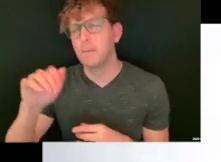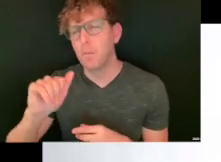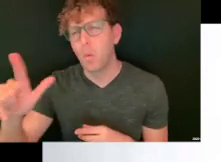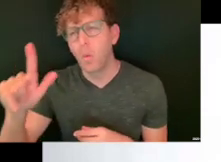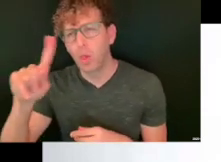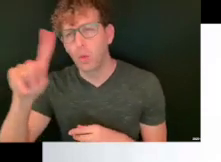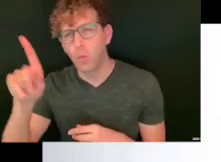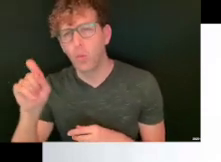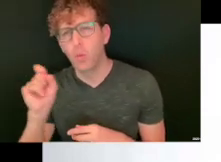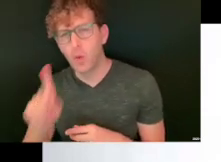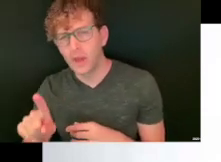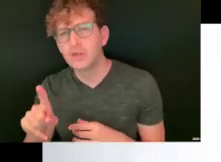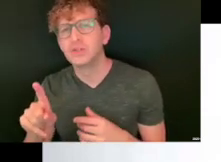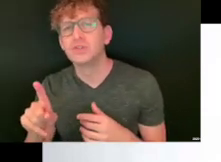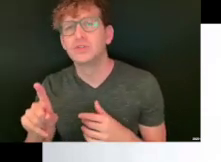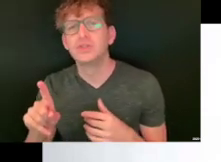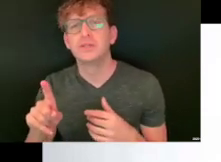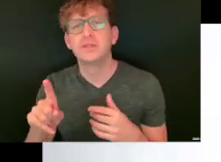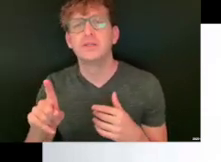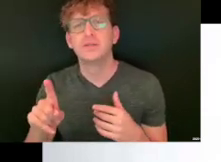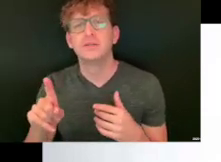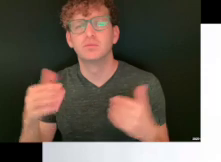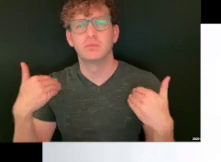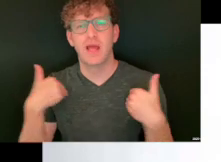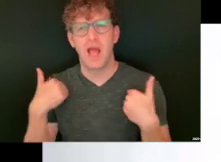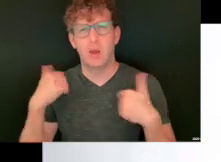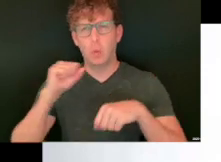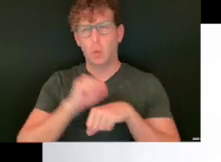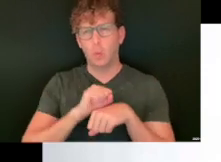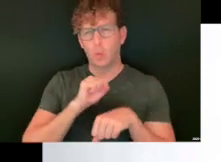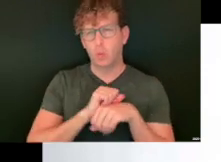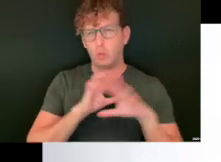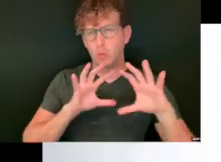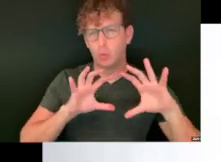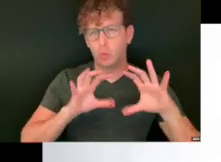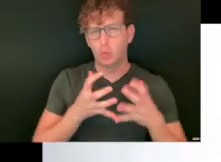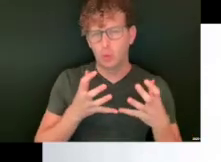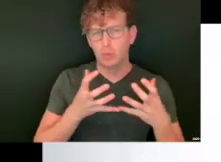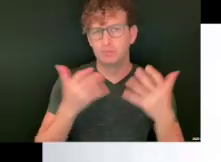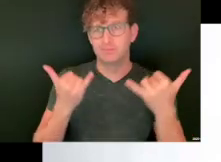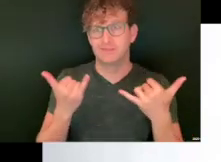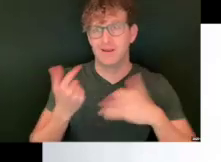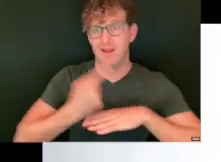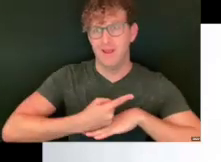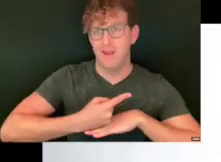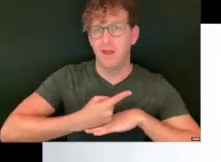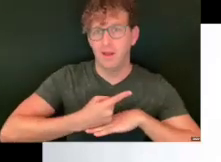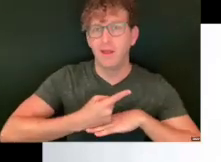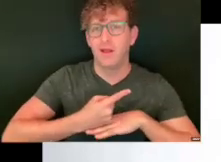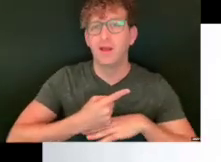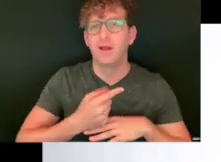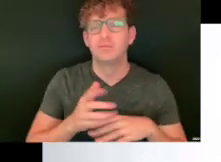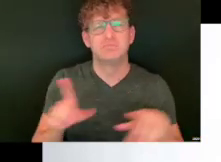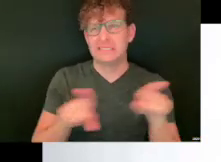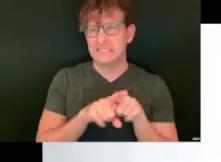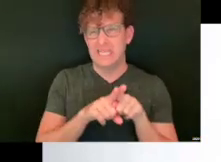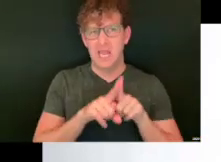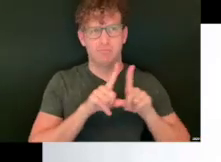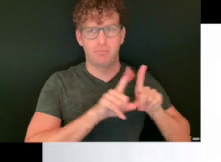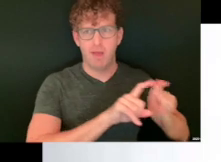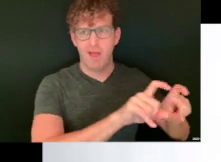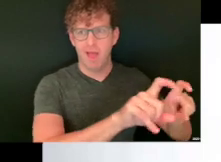today. We heard about the purpose of the funding plan, when we can or can't